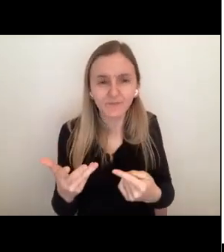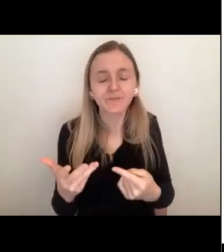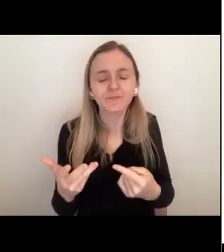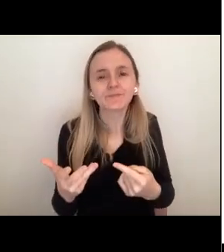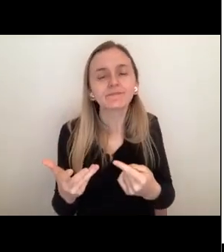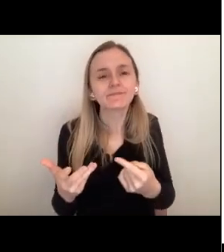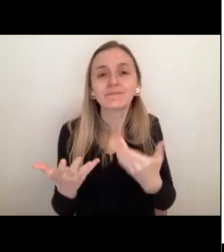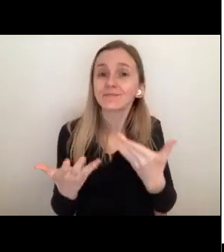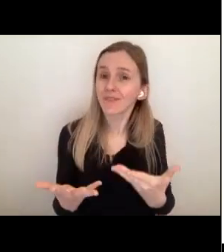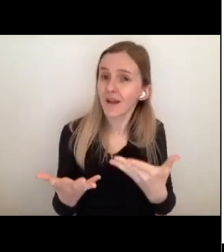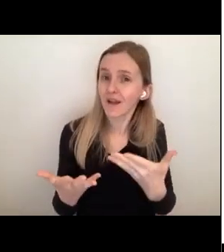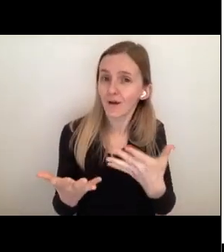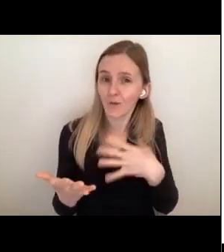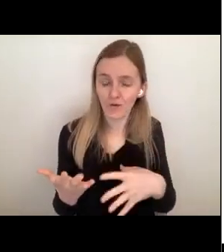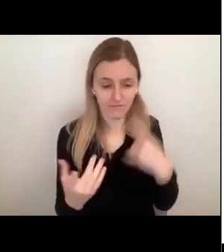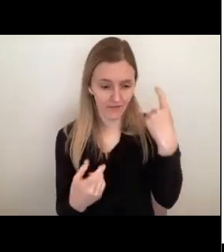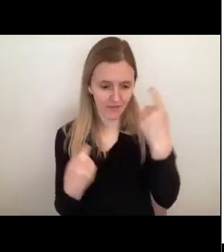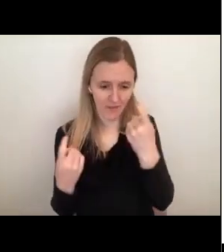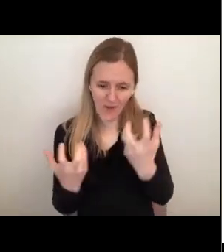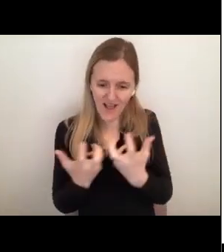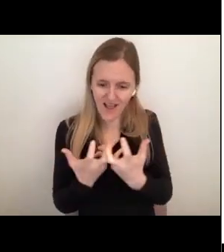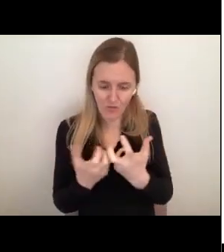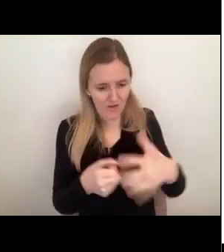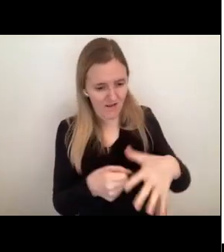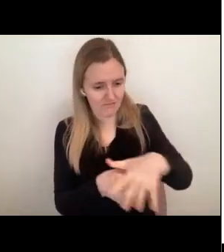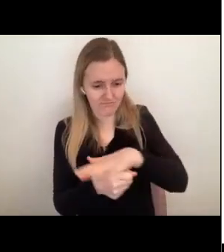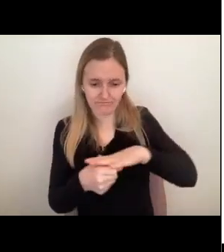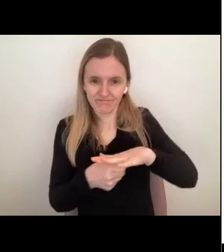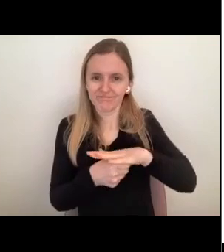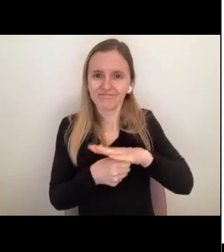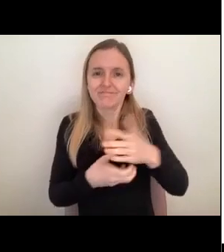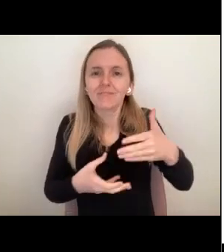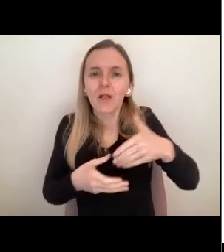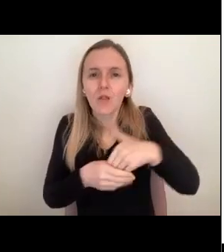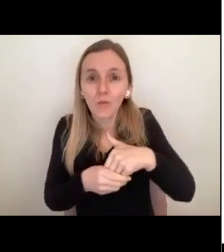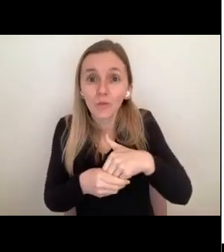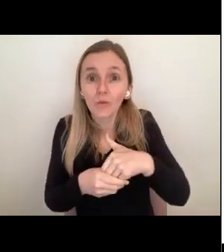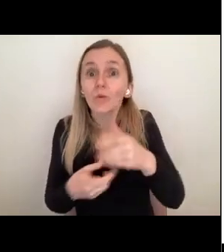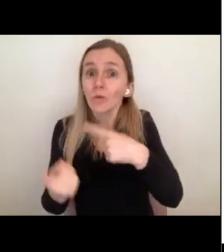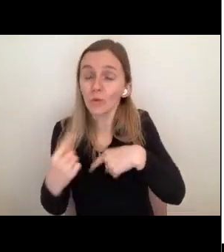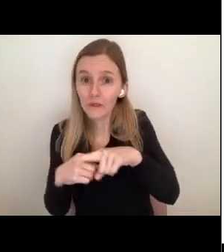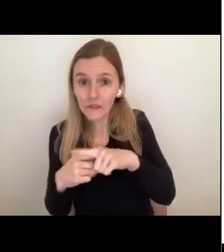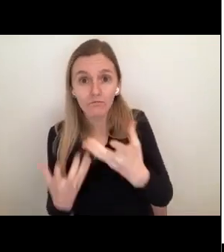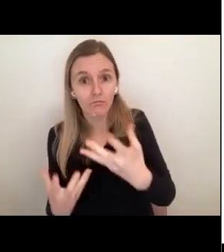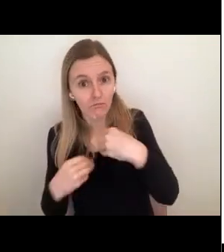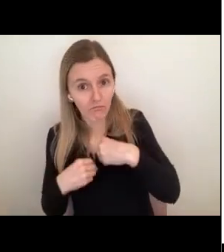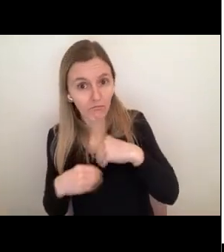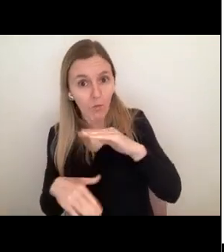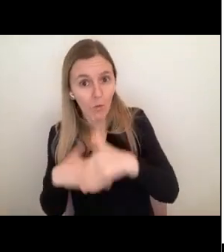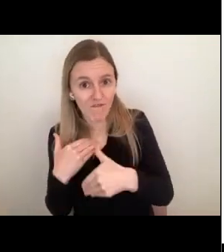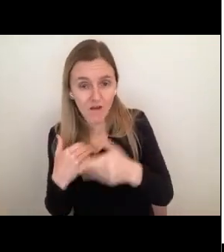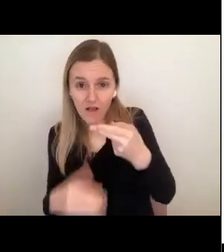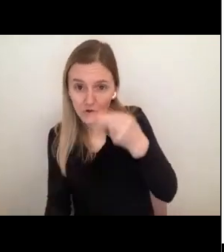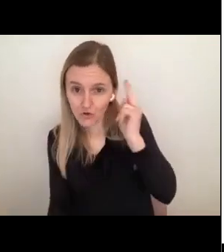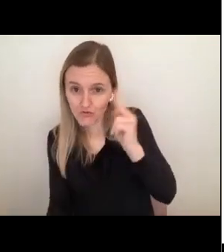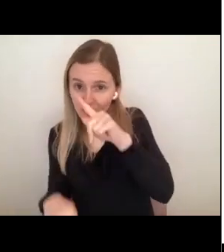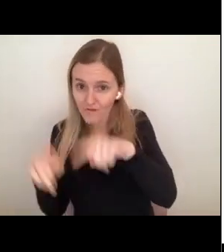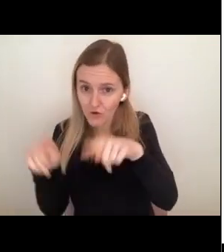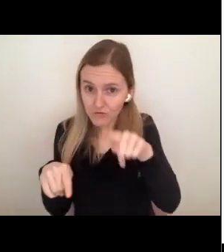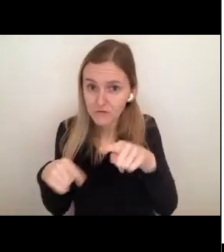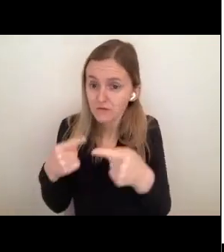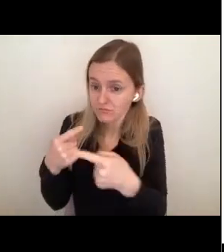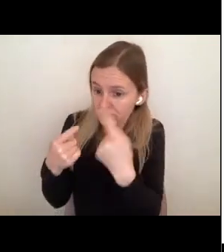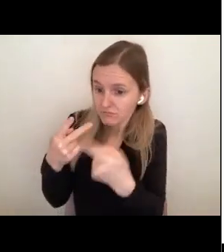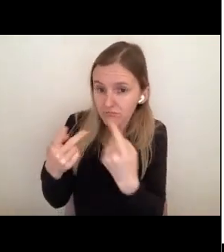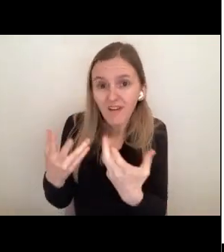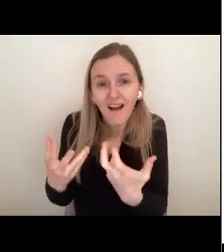creating an inclusive environment with what we know about neurodiversity, that neurodiversity is a thing, that there are different ways